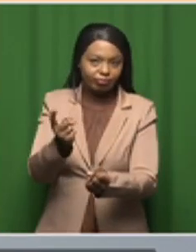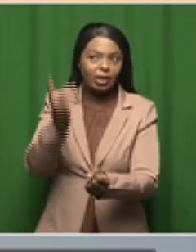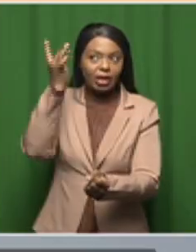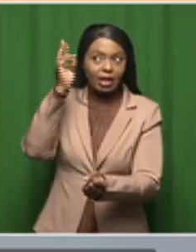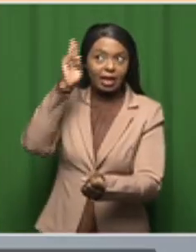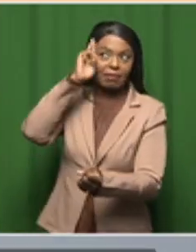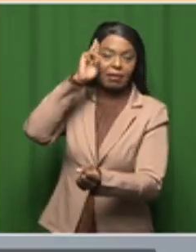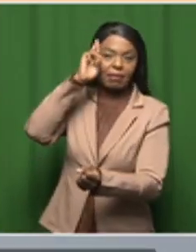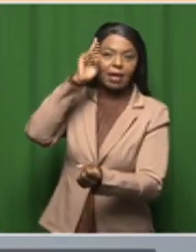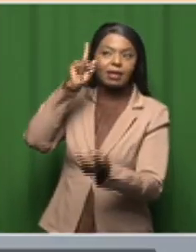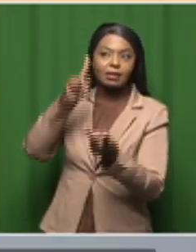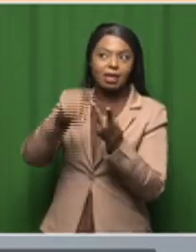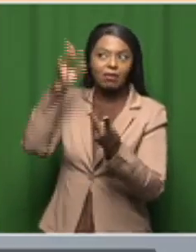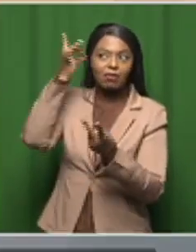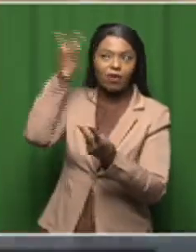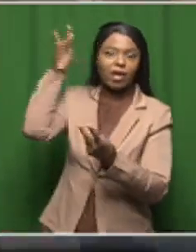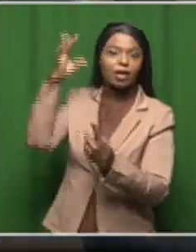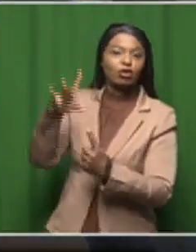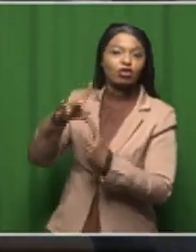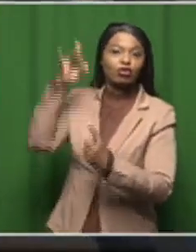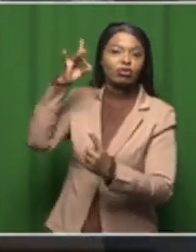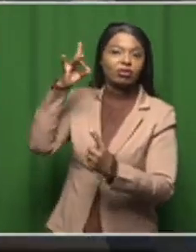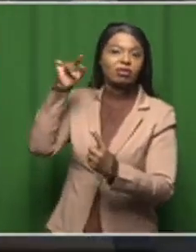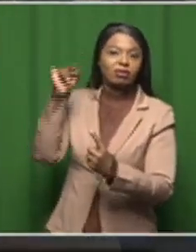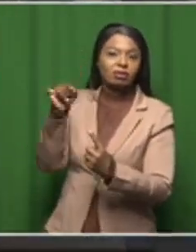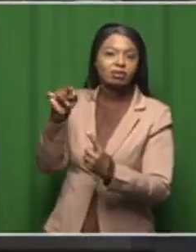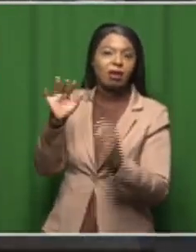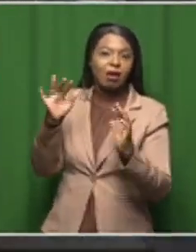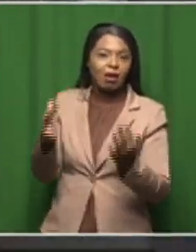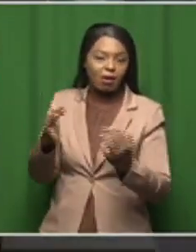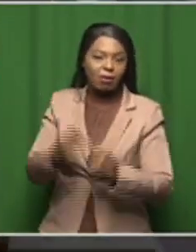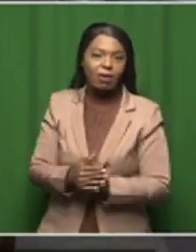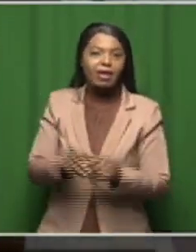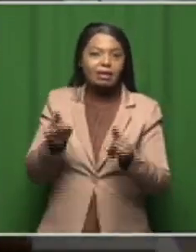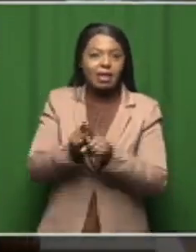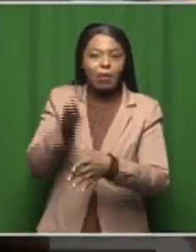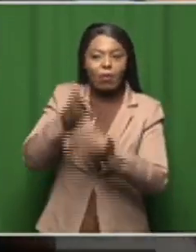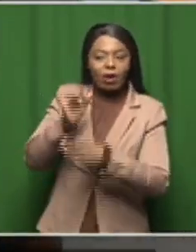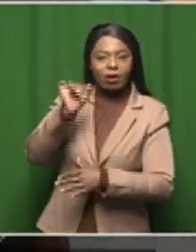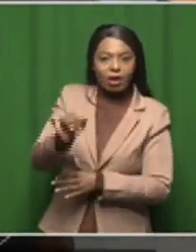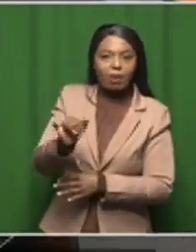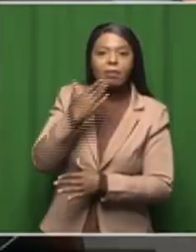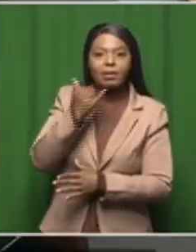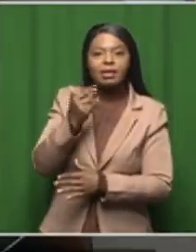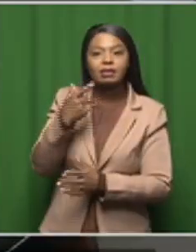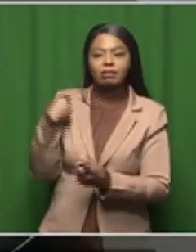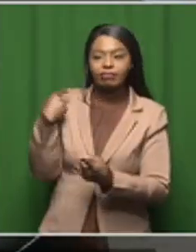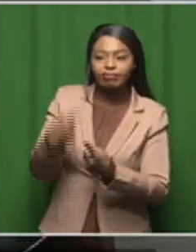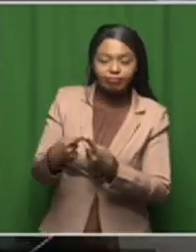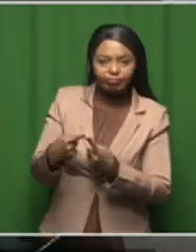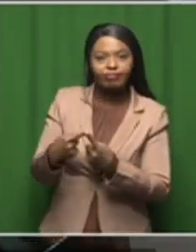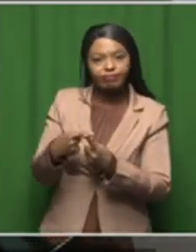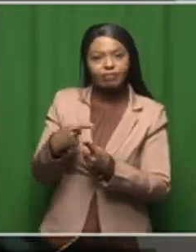forget, and how important that was for you in the work that's been portrayed. Tell us about that journey, that creative journey you underwent.